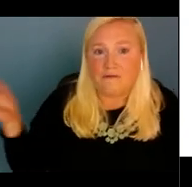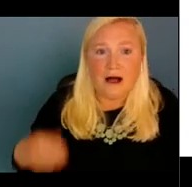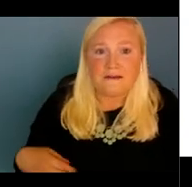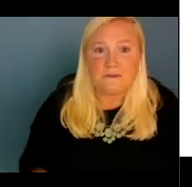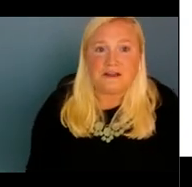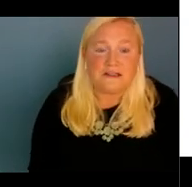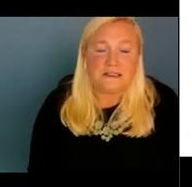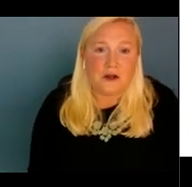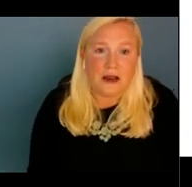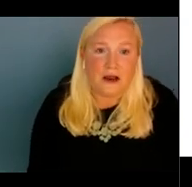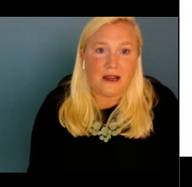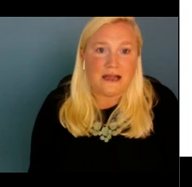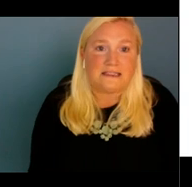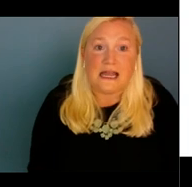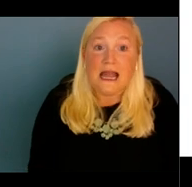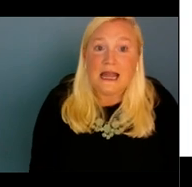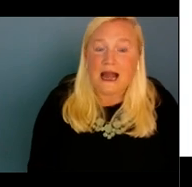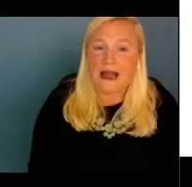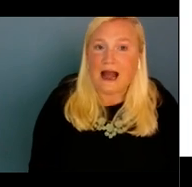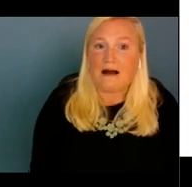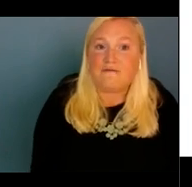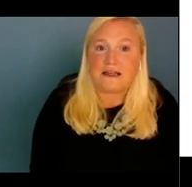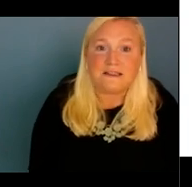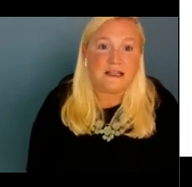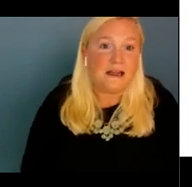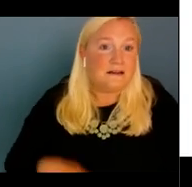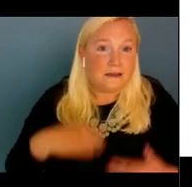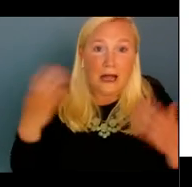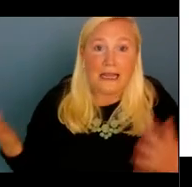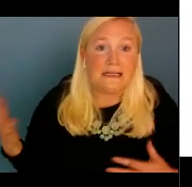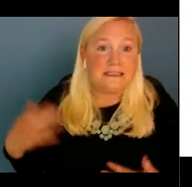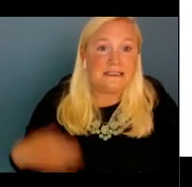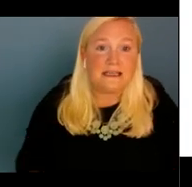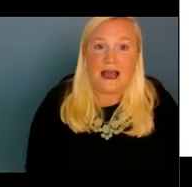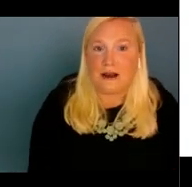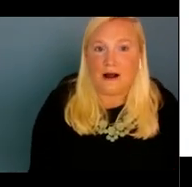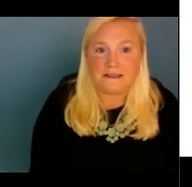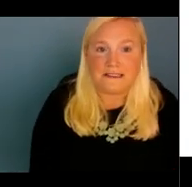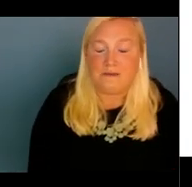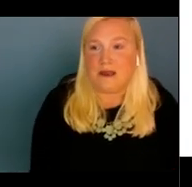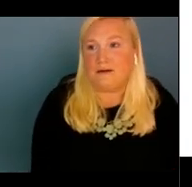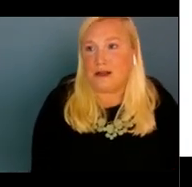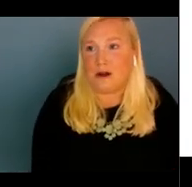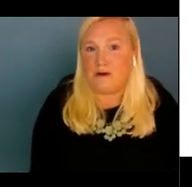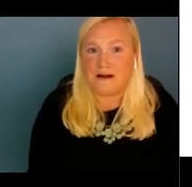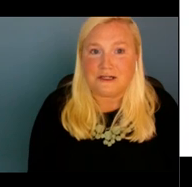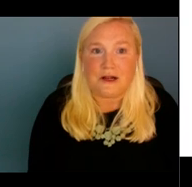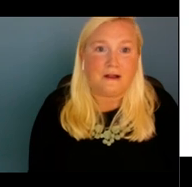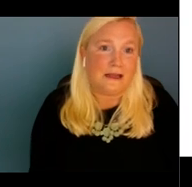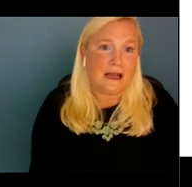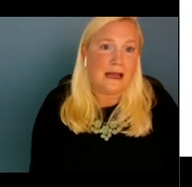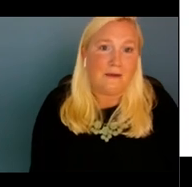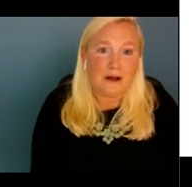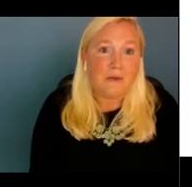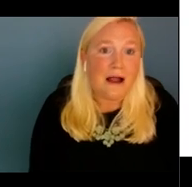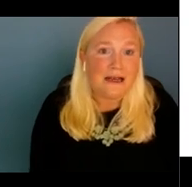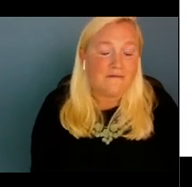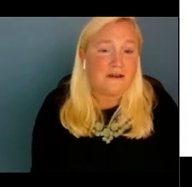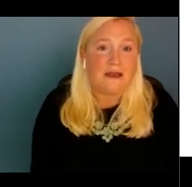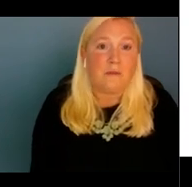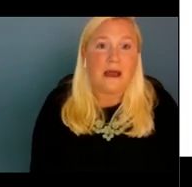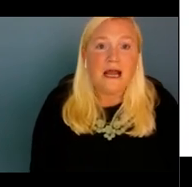a behavioral health specialist in your area and saying, hey, I have this client, and obviously being, professional and